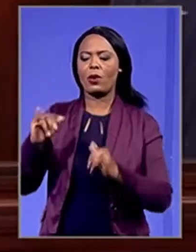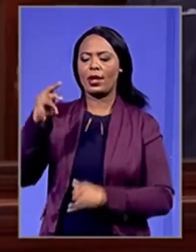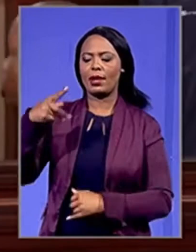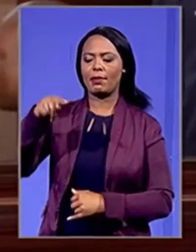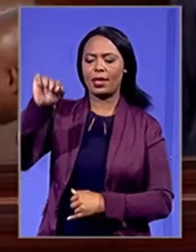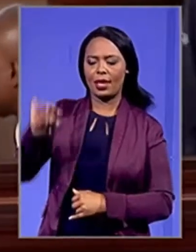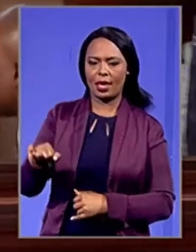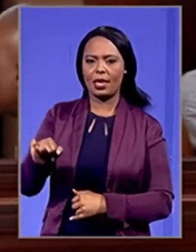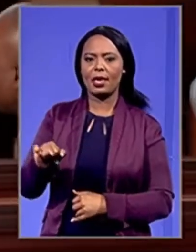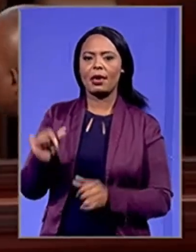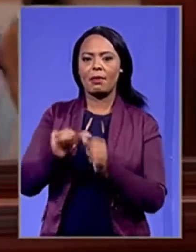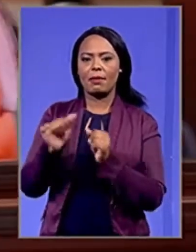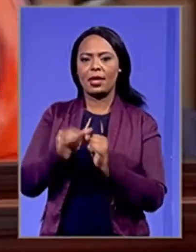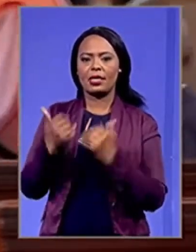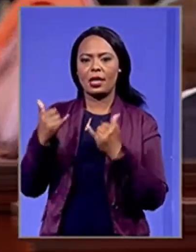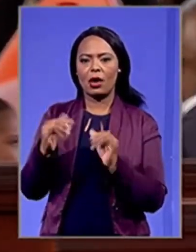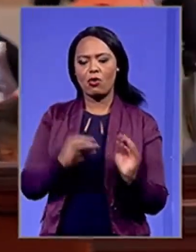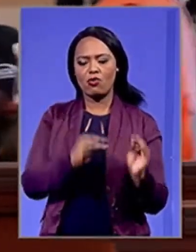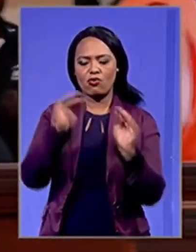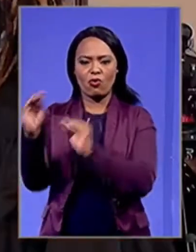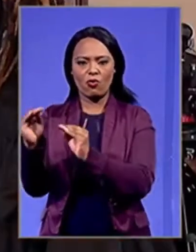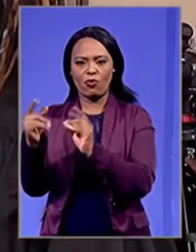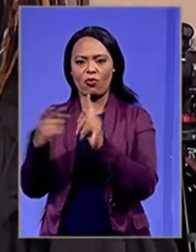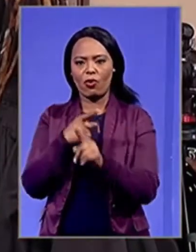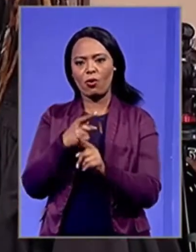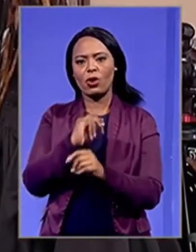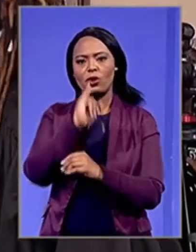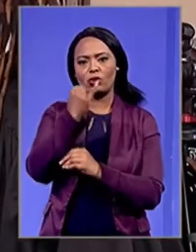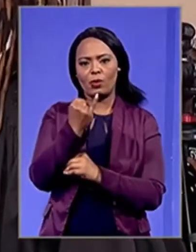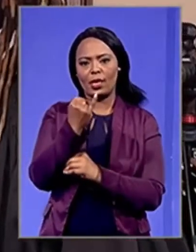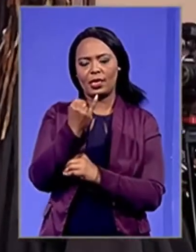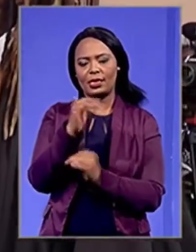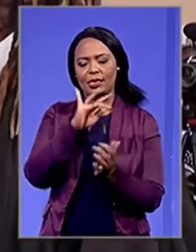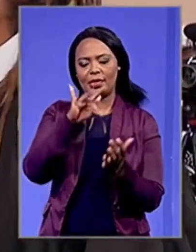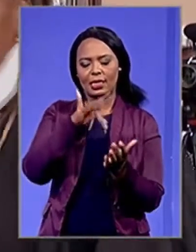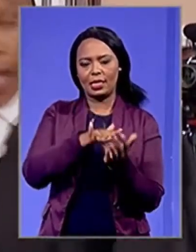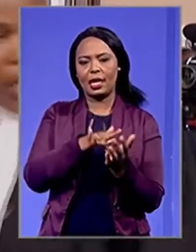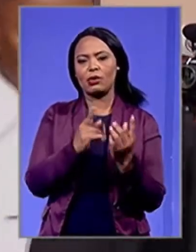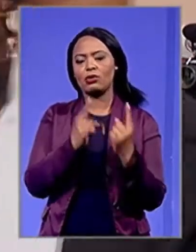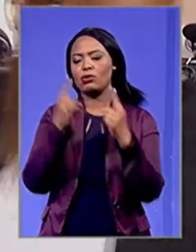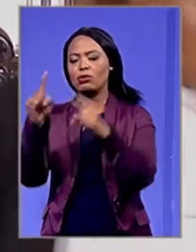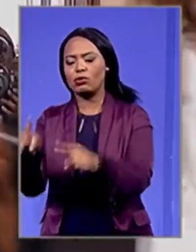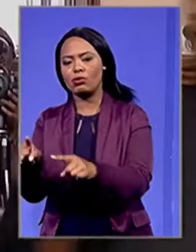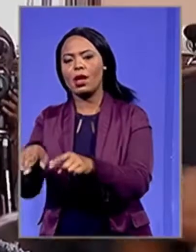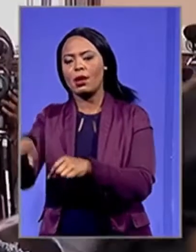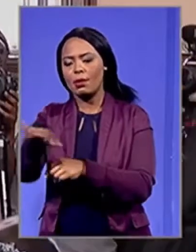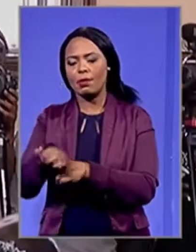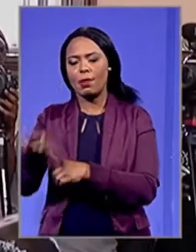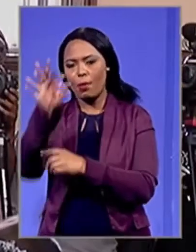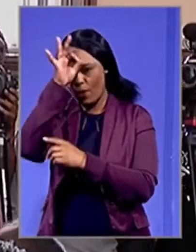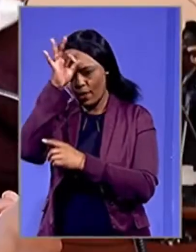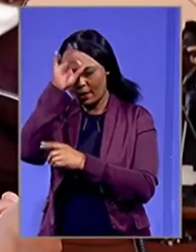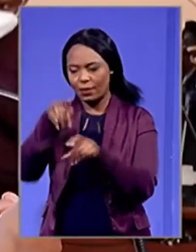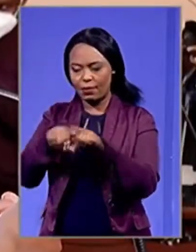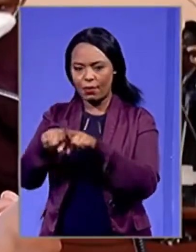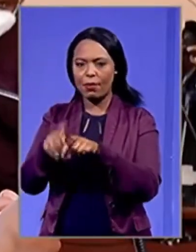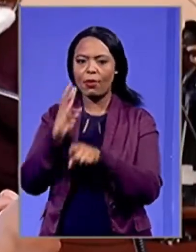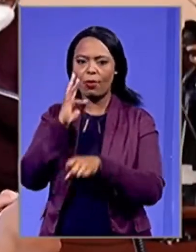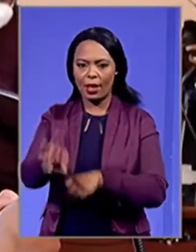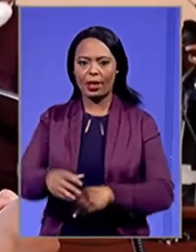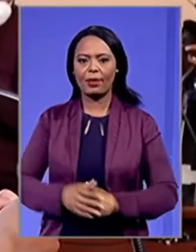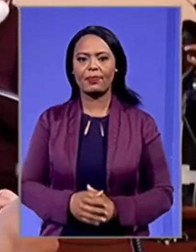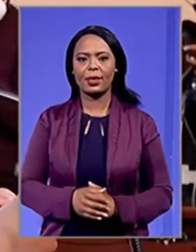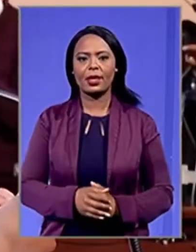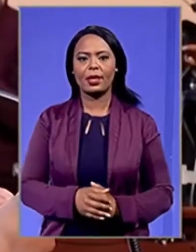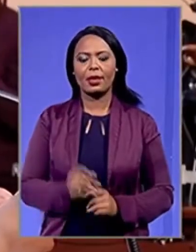kopo ya go fudusa molatofadiwa kwa Johannesburg Central Prison go ya kwa station sa sepodisi kwa go tlileng go dirwa gone parade.